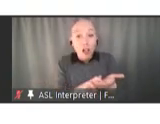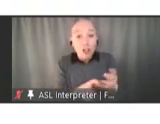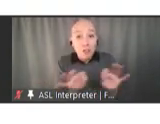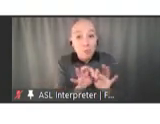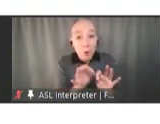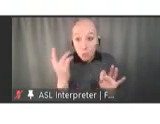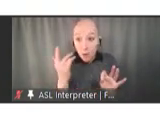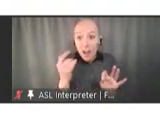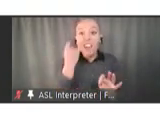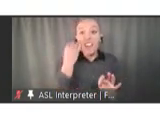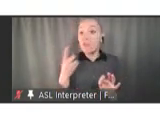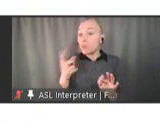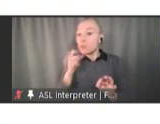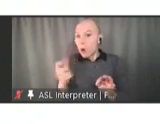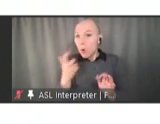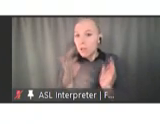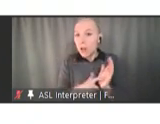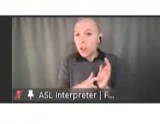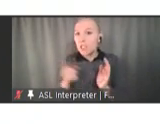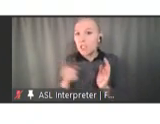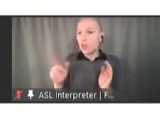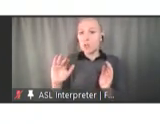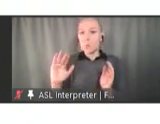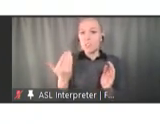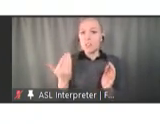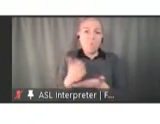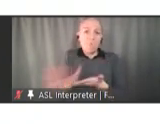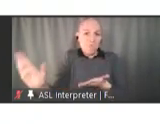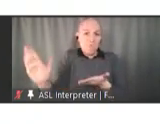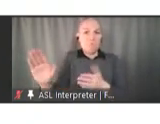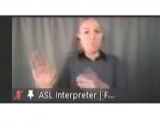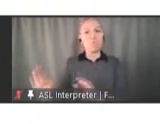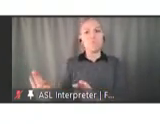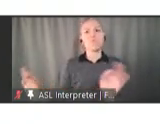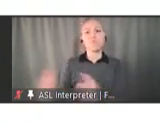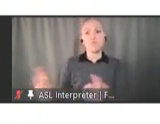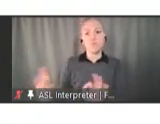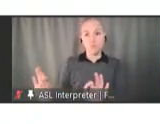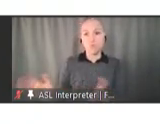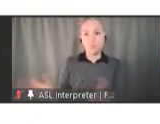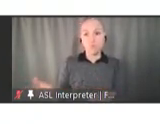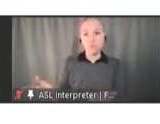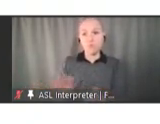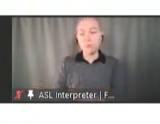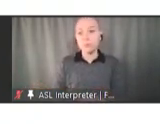Yeah, and I'll just maybe augment Bob's comments. I agree with Bob as always.